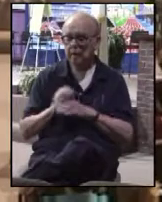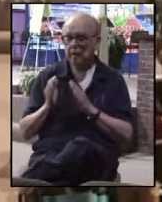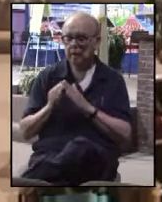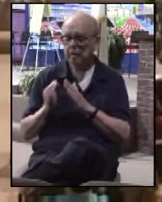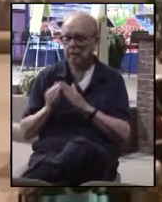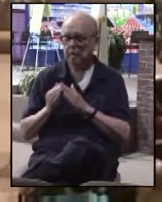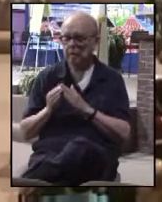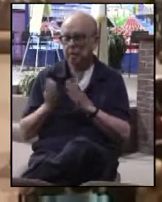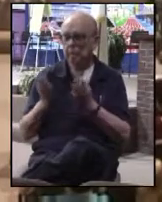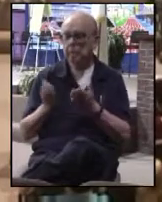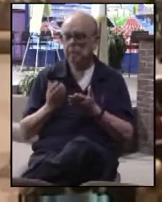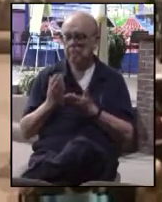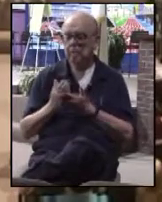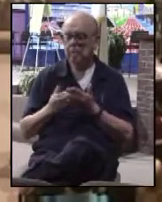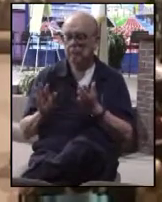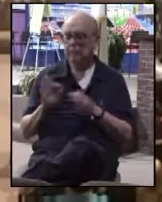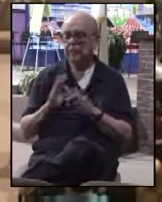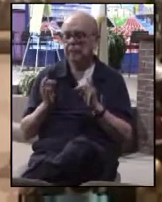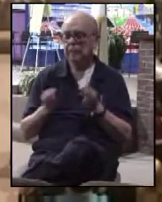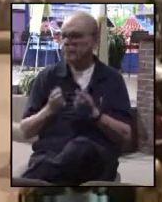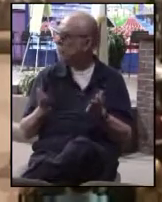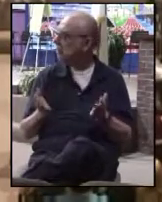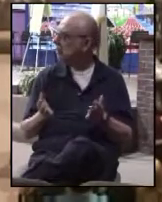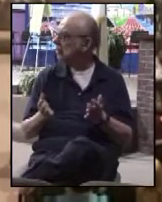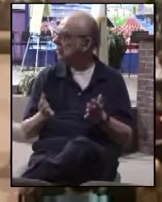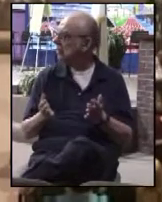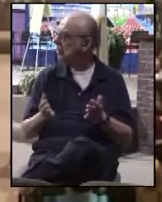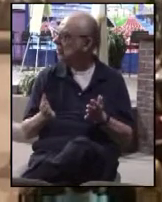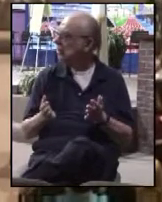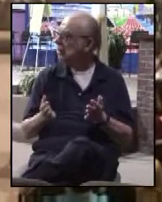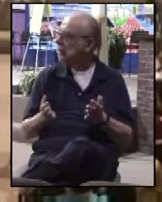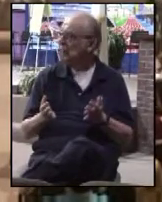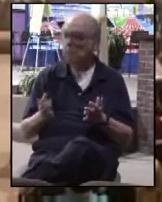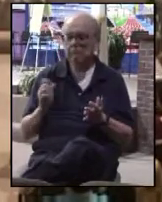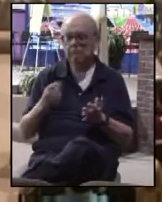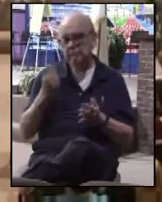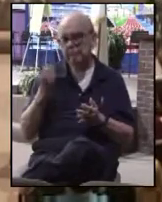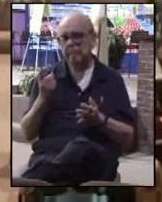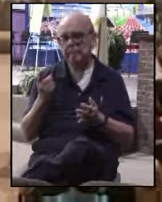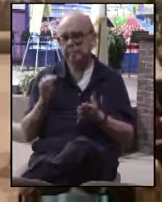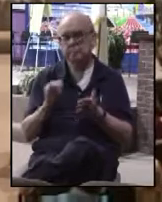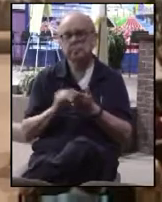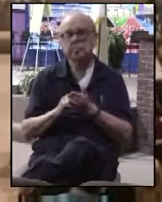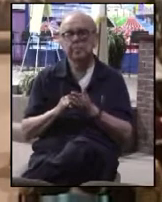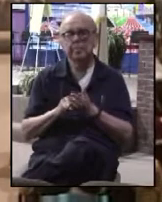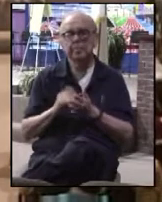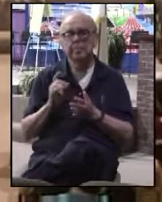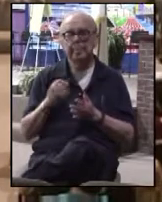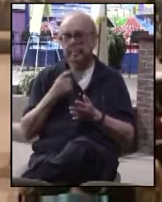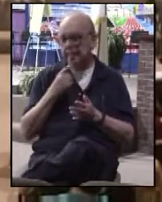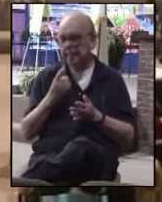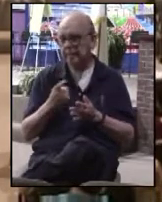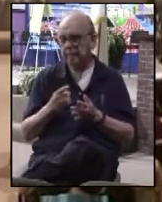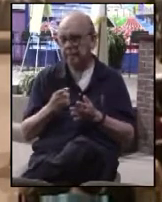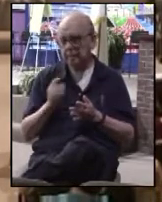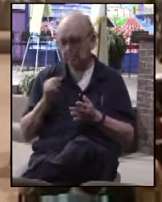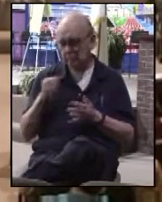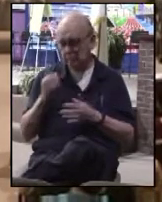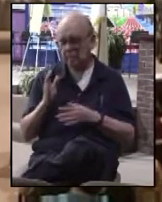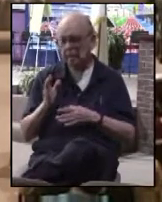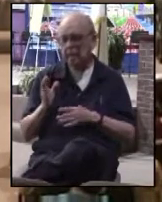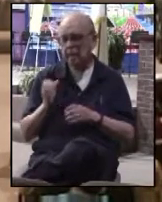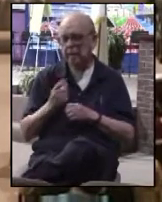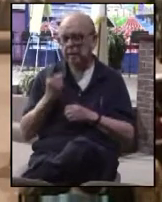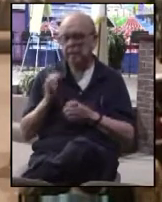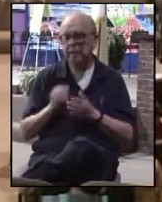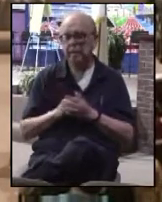would like you to be a part of this family and you need to understand that you need to say hey okay God I got